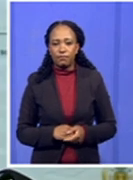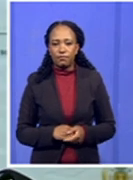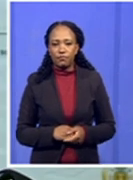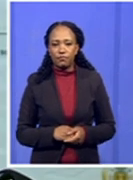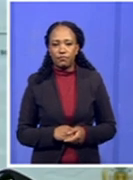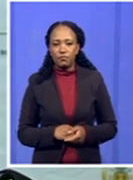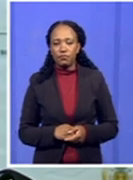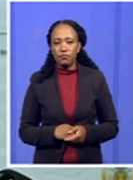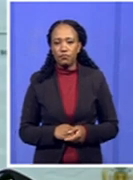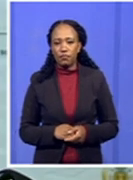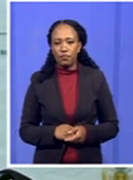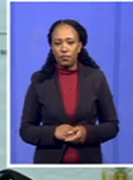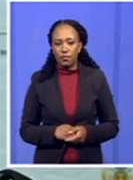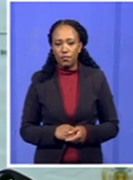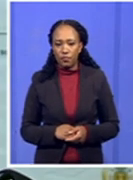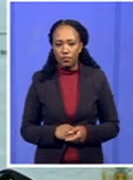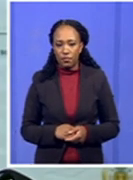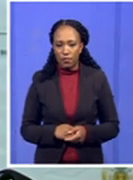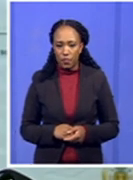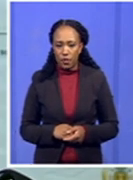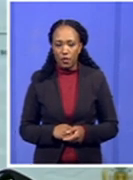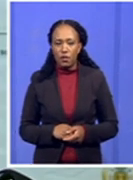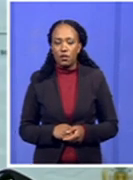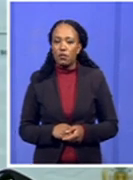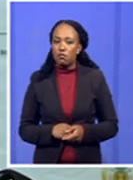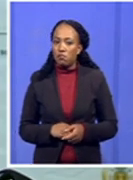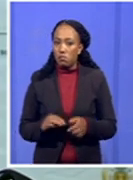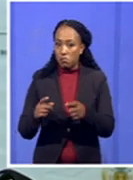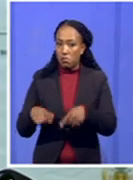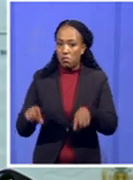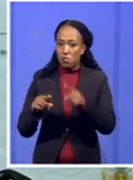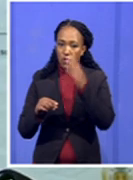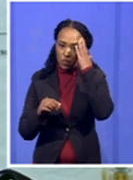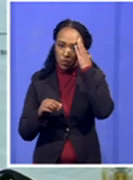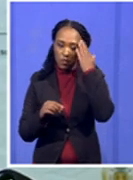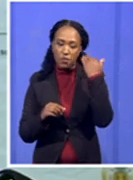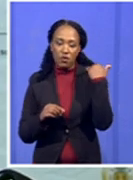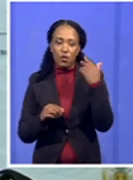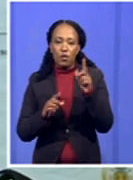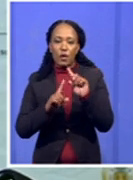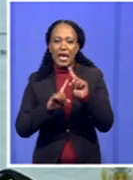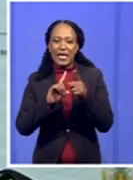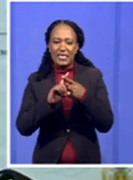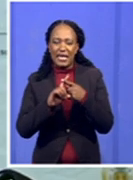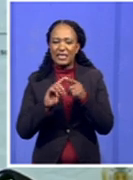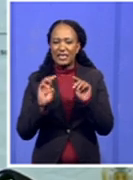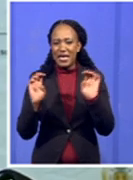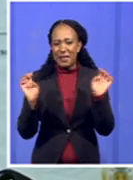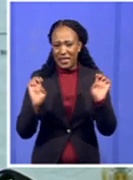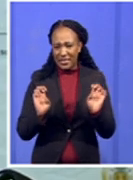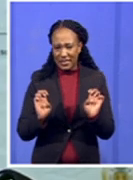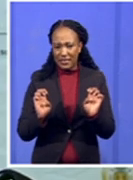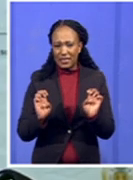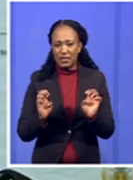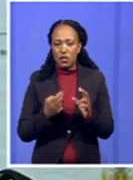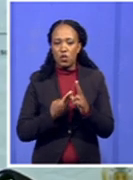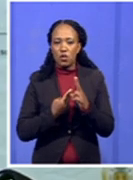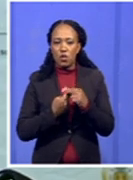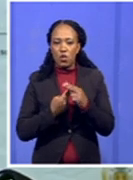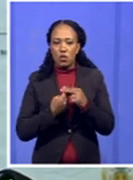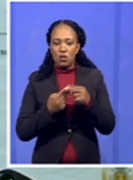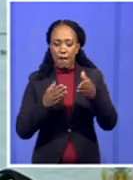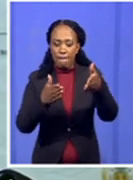Now, as you might be aware, that where we were, the accident and emergency unit is in block 1 in